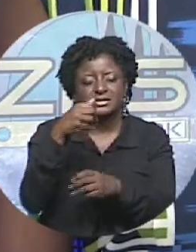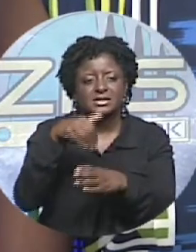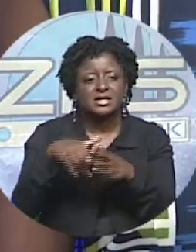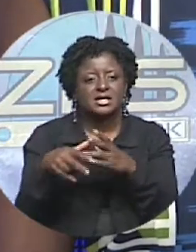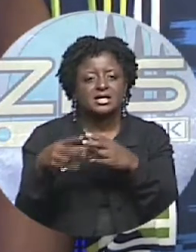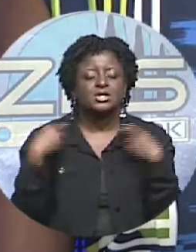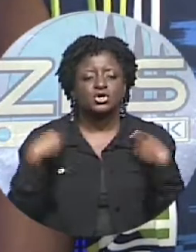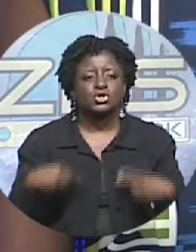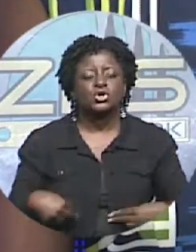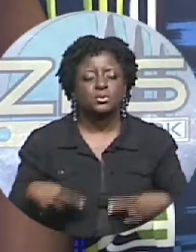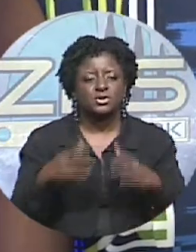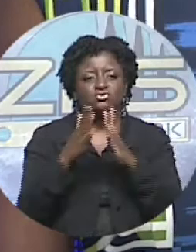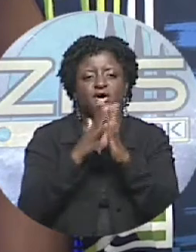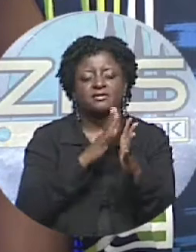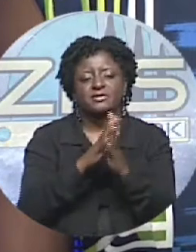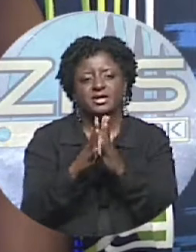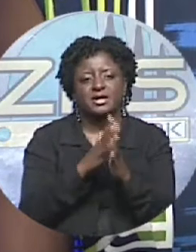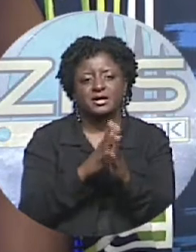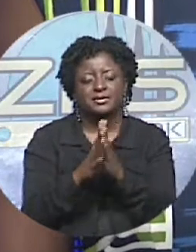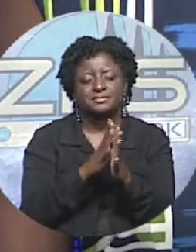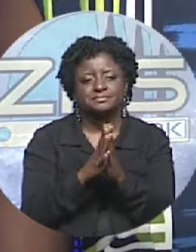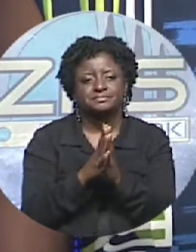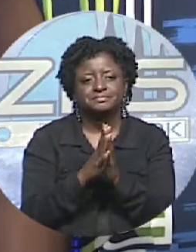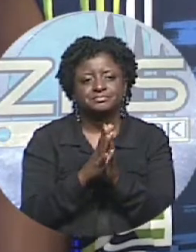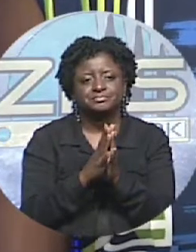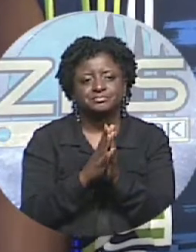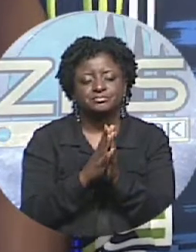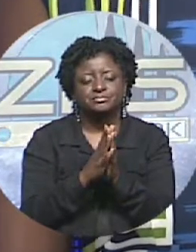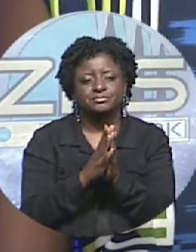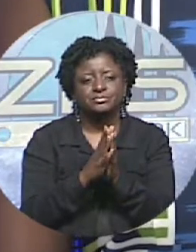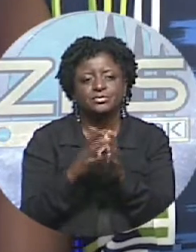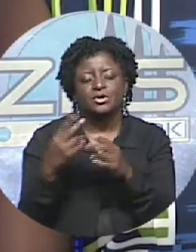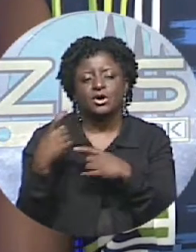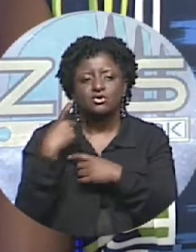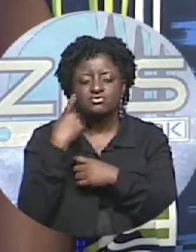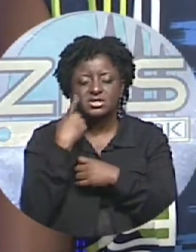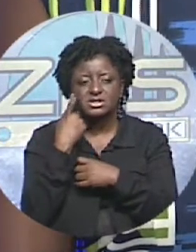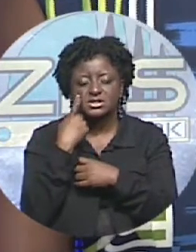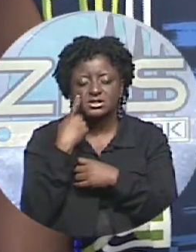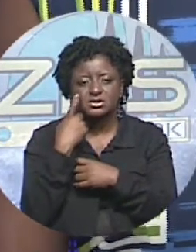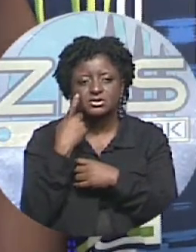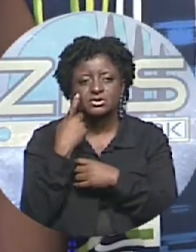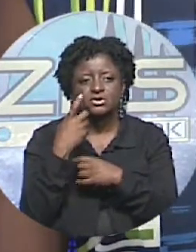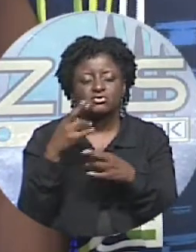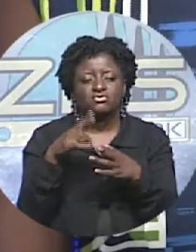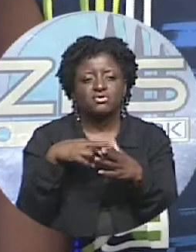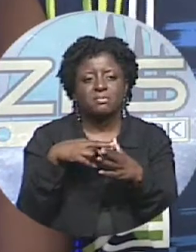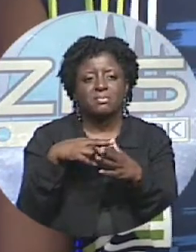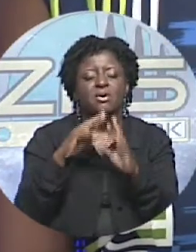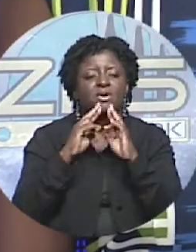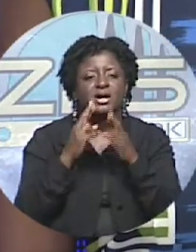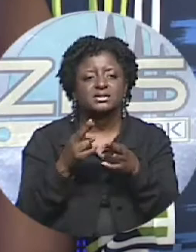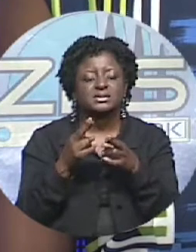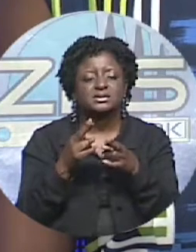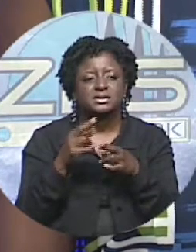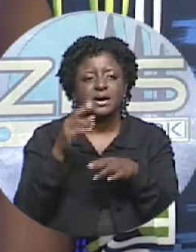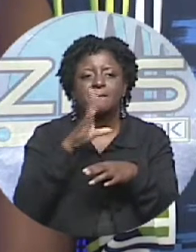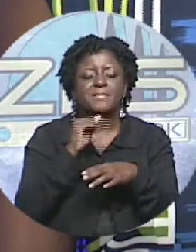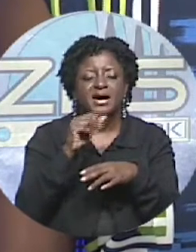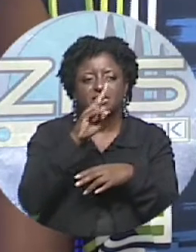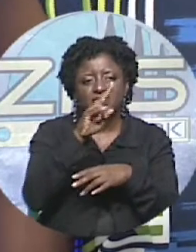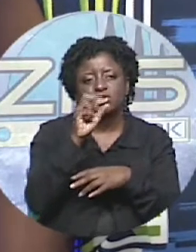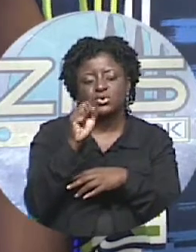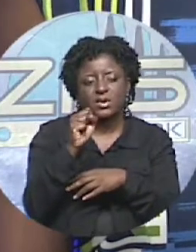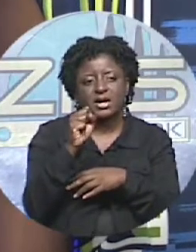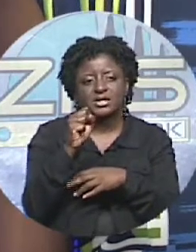report released by the U.S. State Department on human trafficking, which ranked the Bahamas as Tier 1. Minister Nottage said not only is this